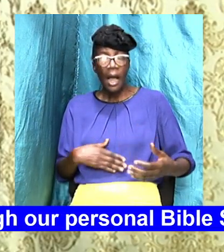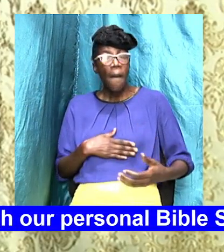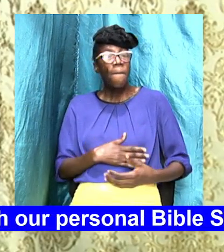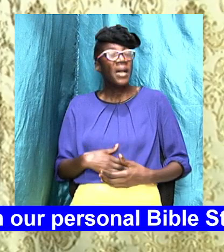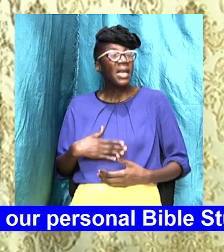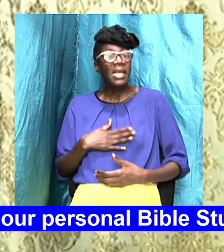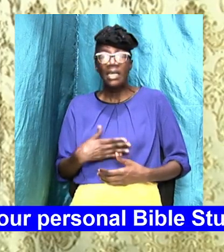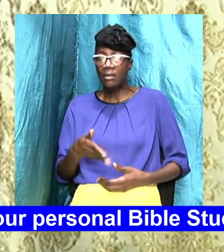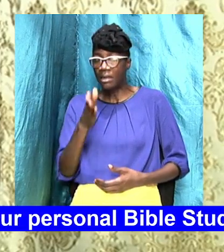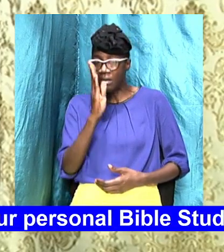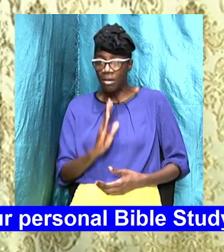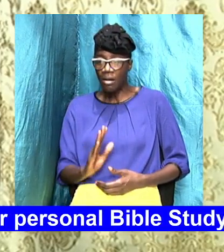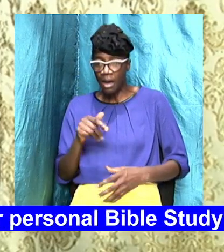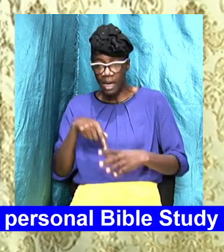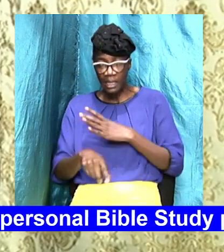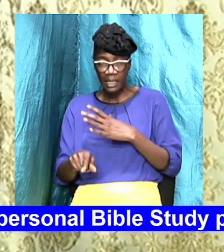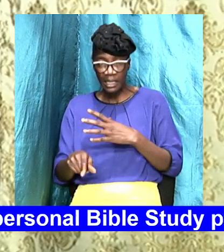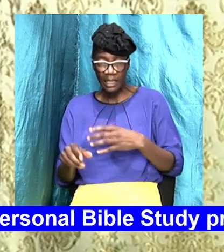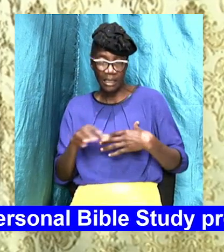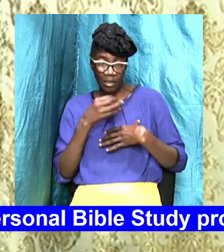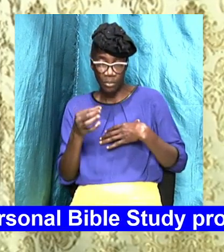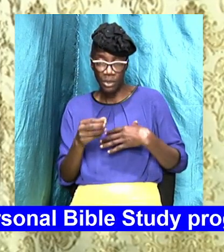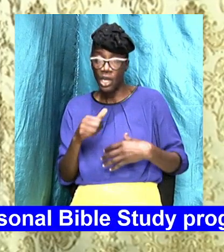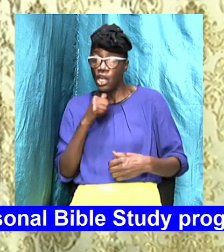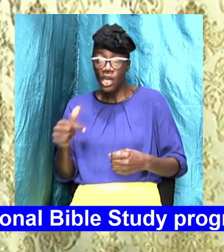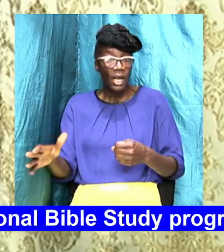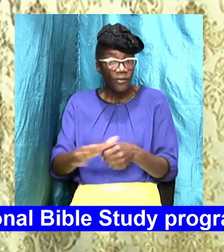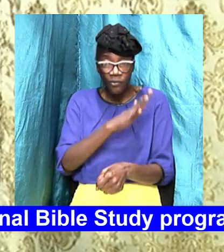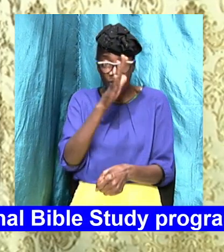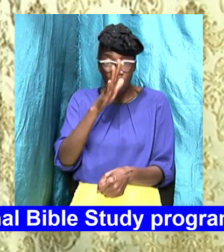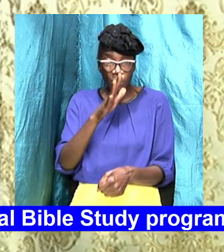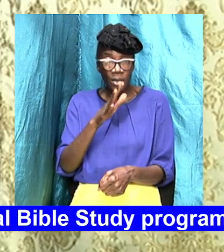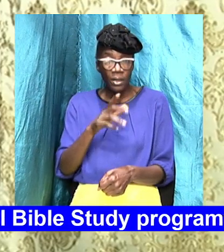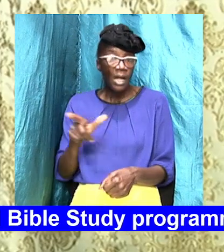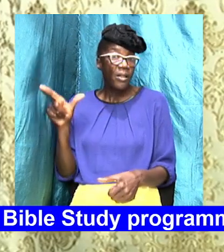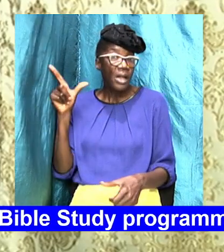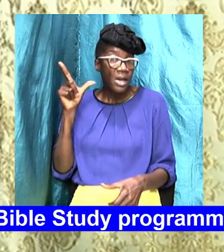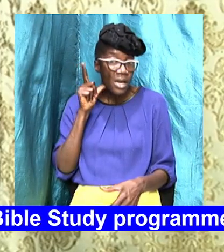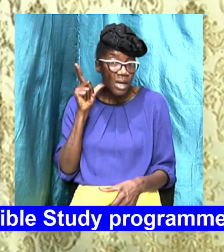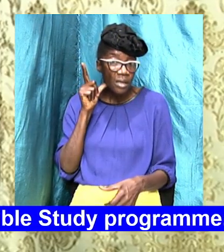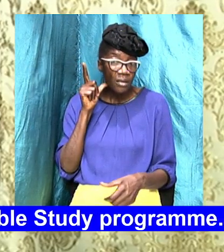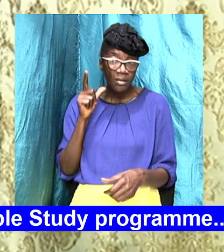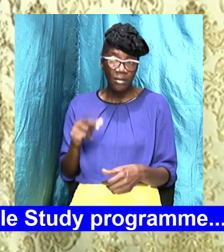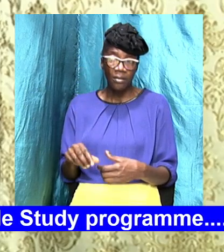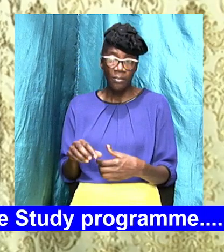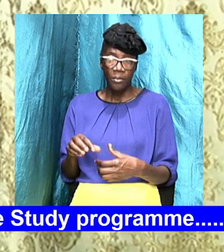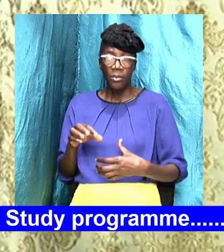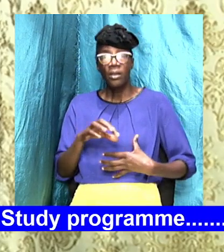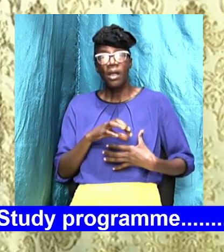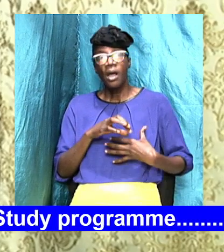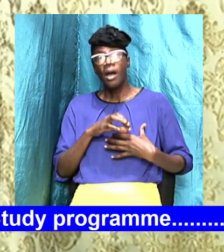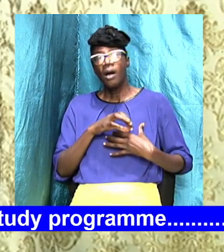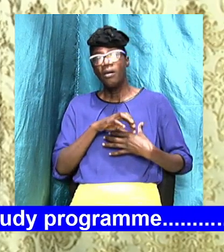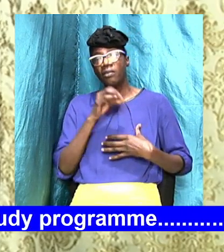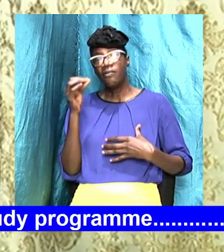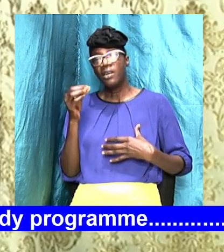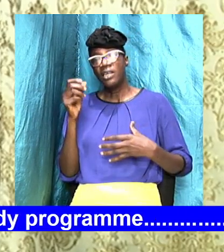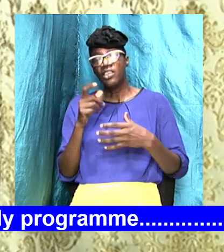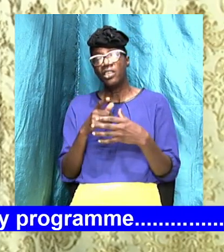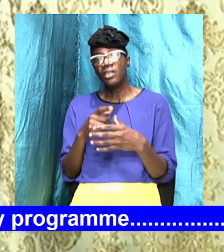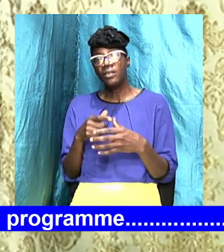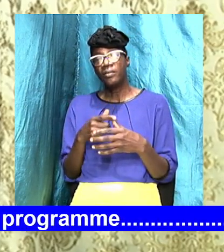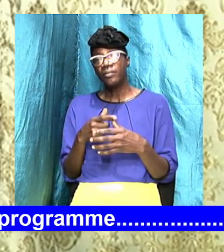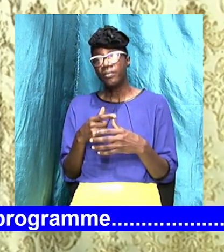to God in the Spirit, that we might not fulfill the lusts of the flesh. Then there